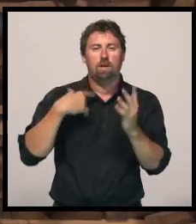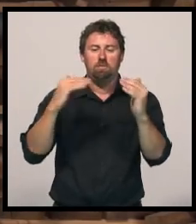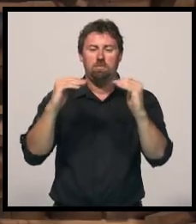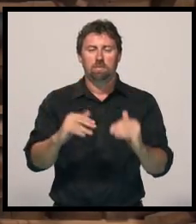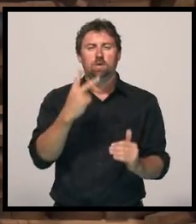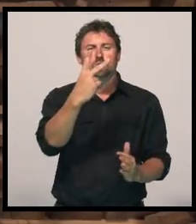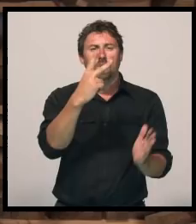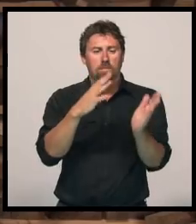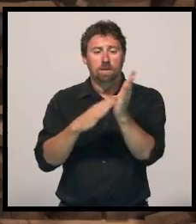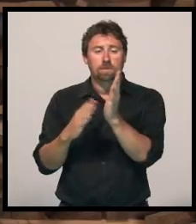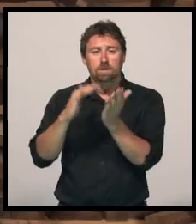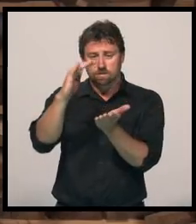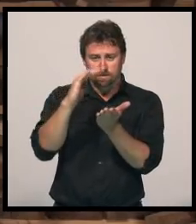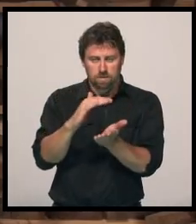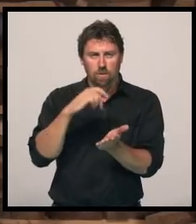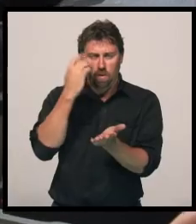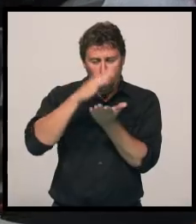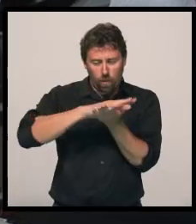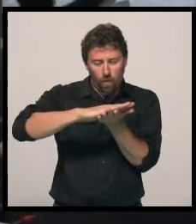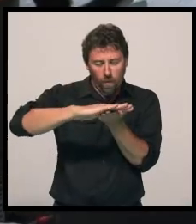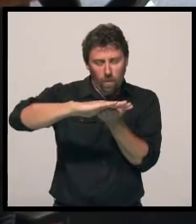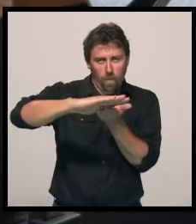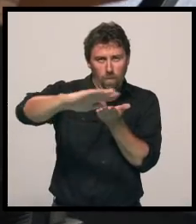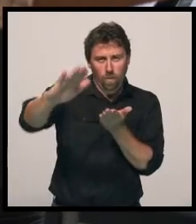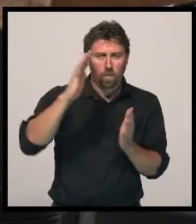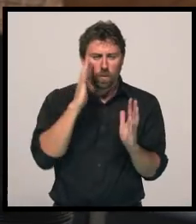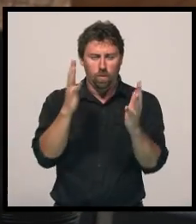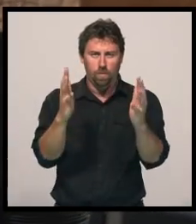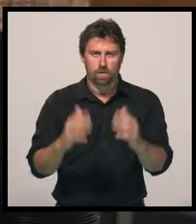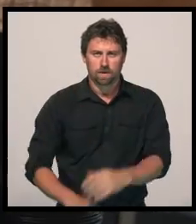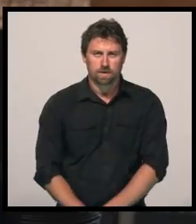and we'll come it through and it'll clean the board up nearly all the way.